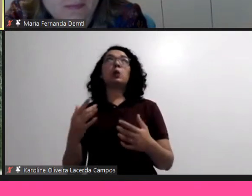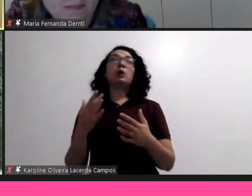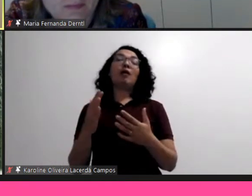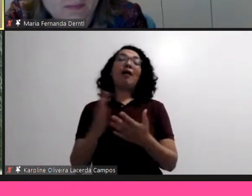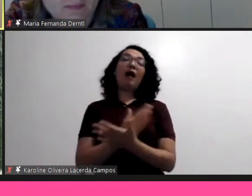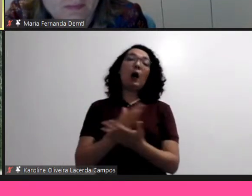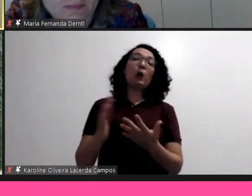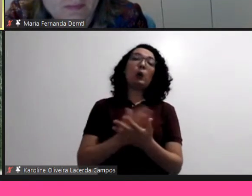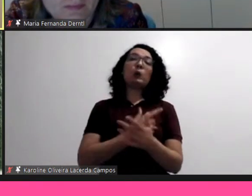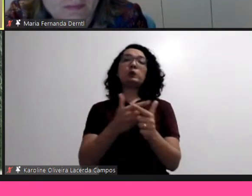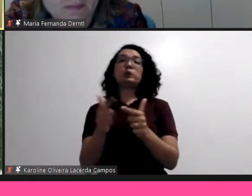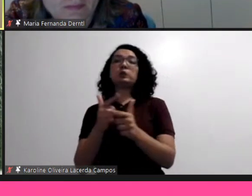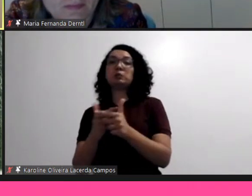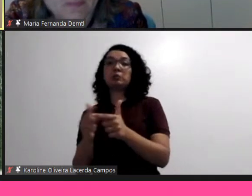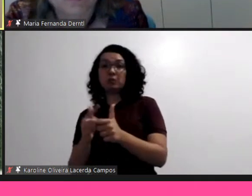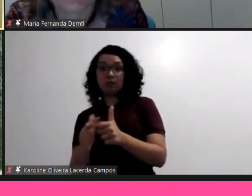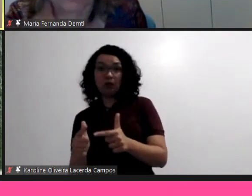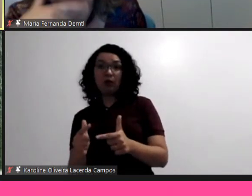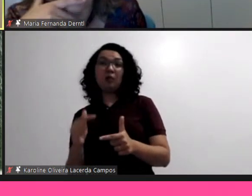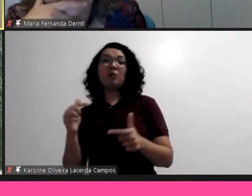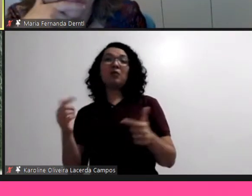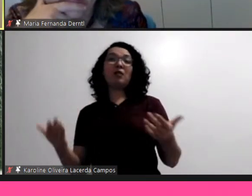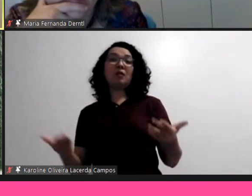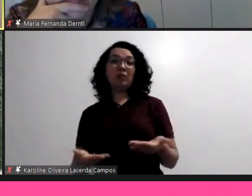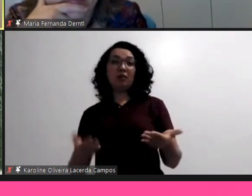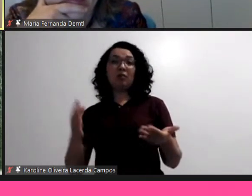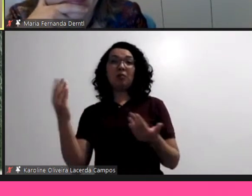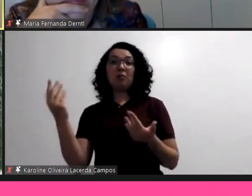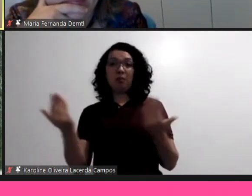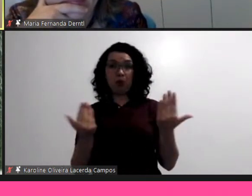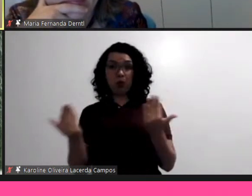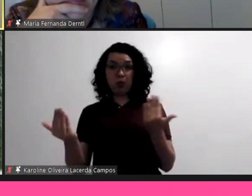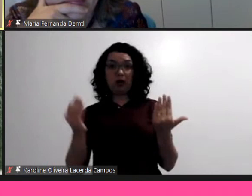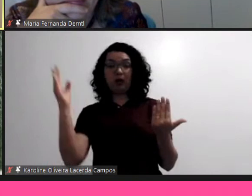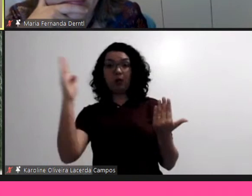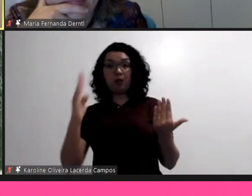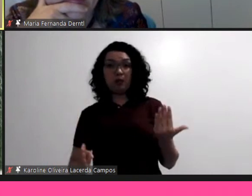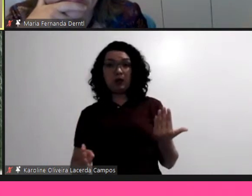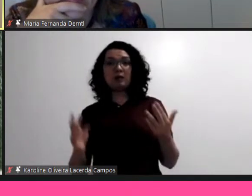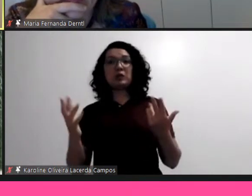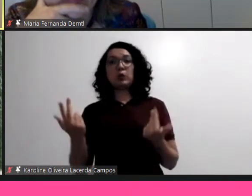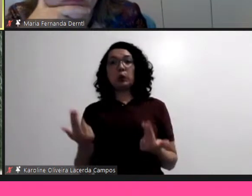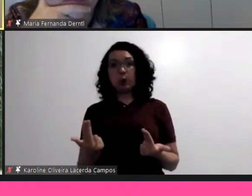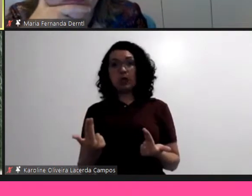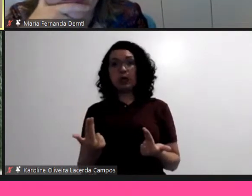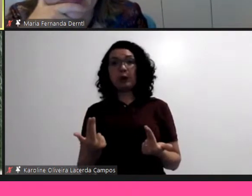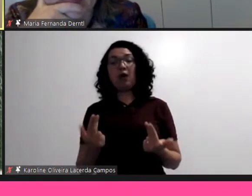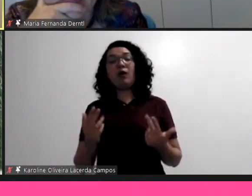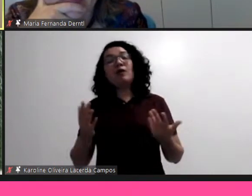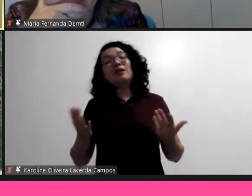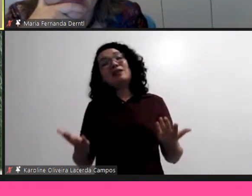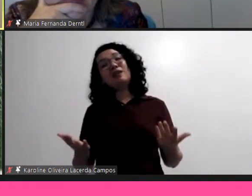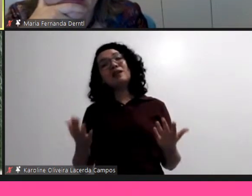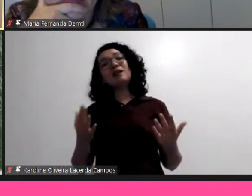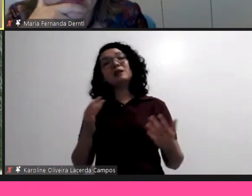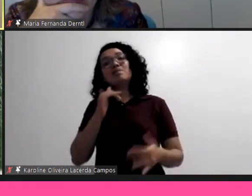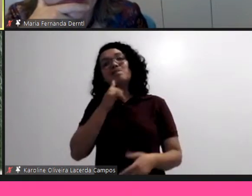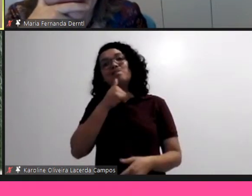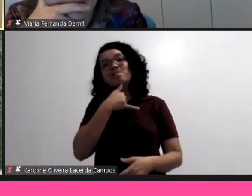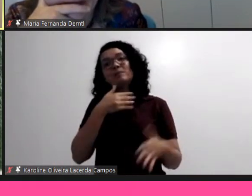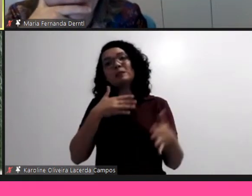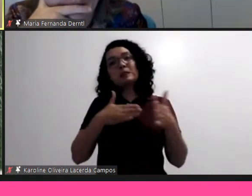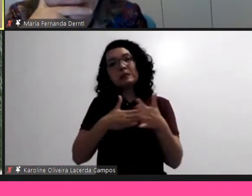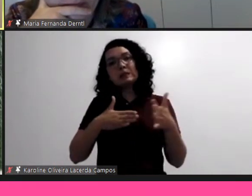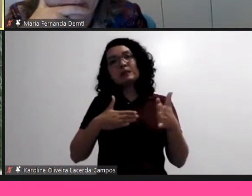of this renewal and heritage work. And hopefully we can change it. But at this point, we are mostly dealing